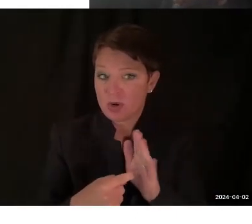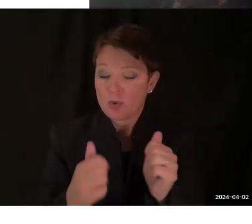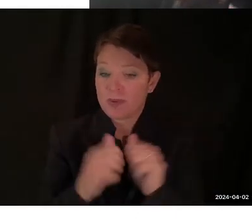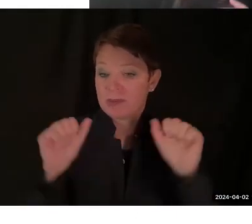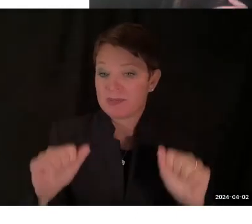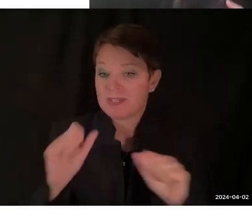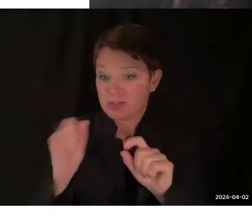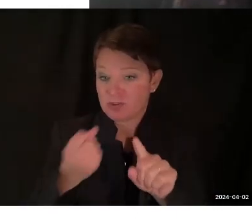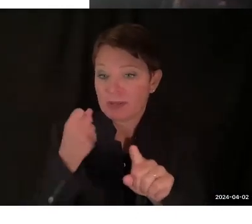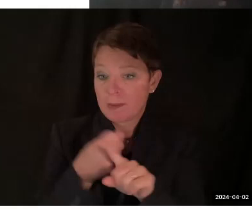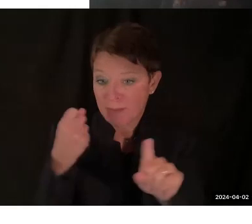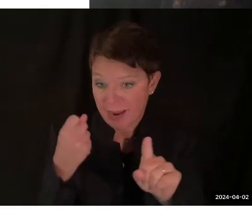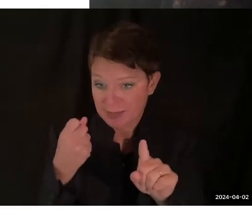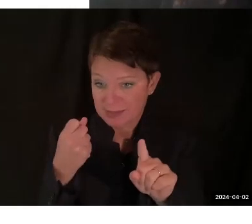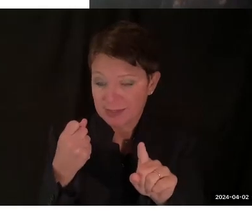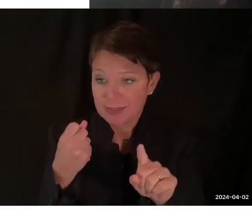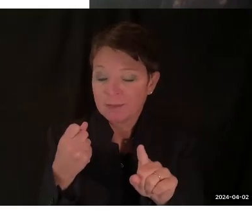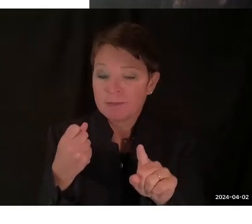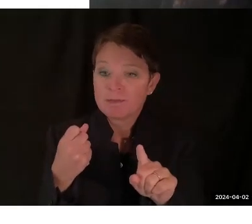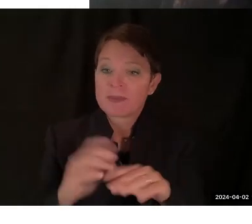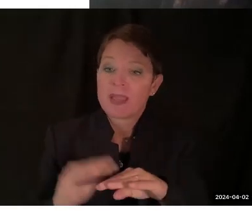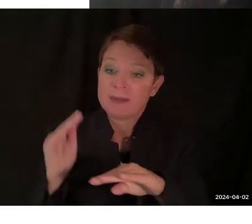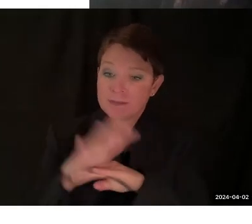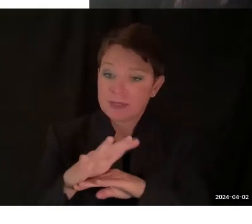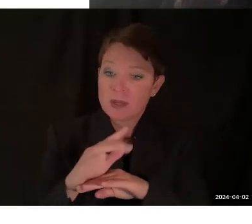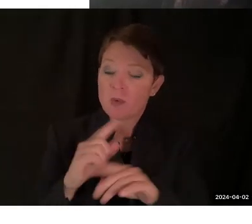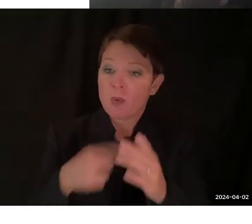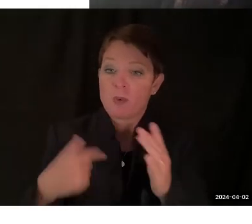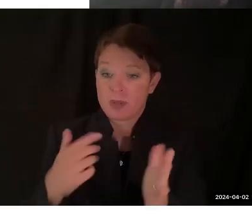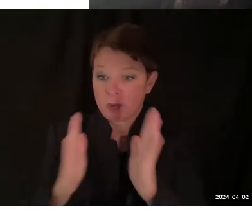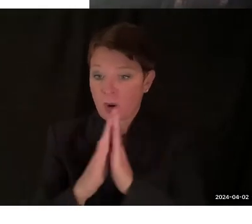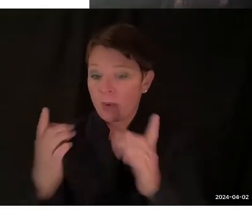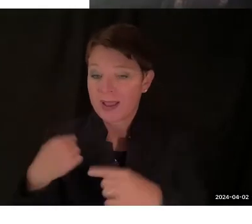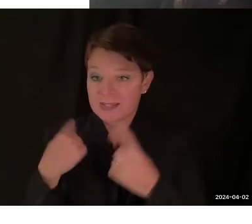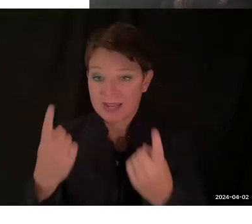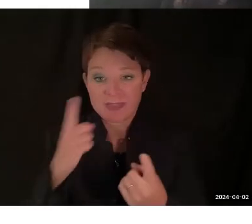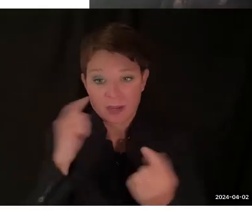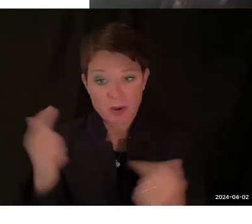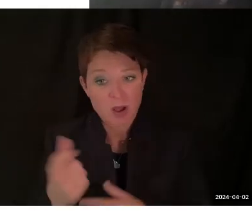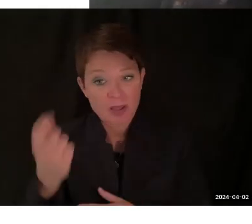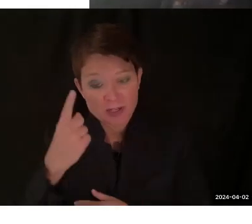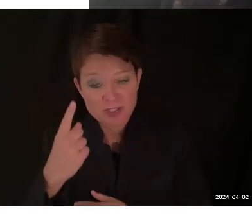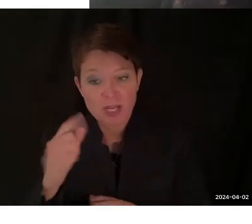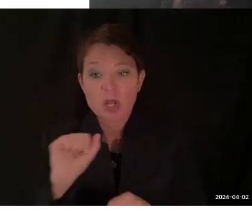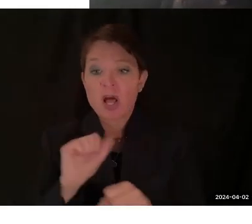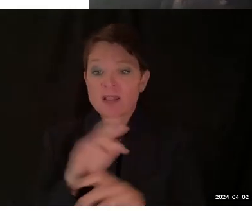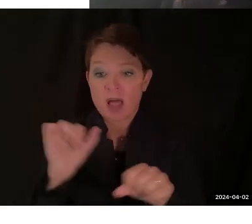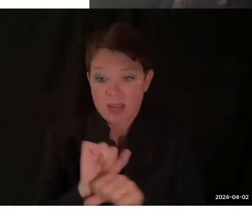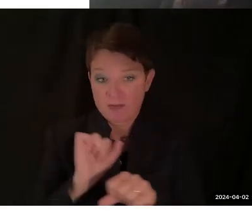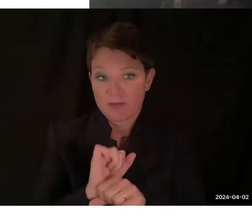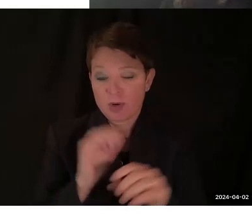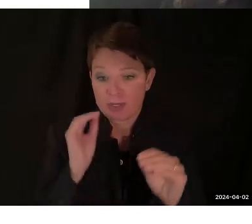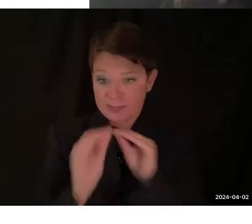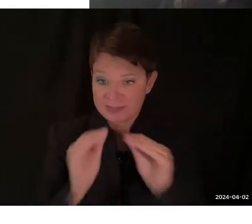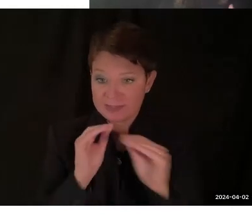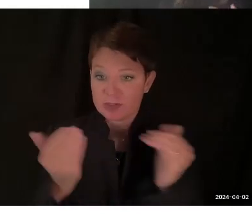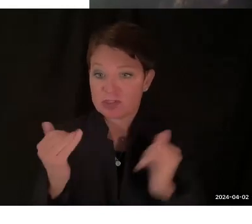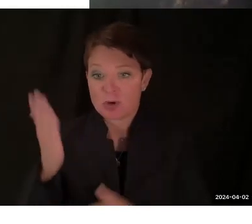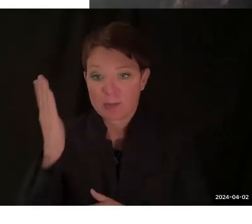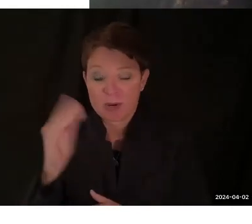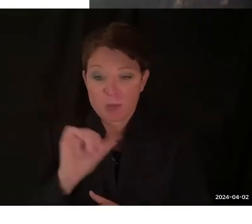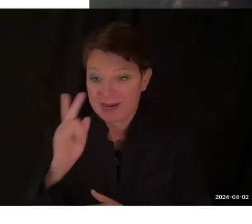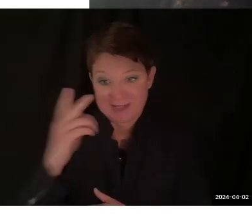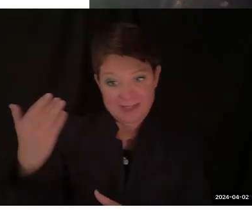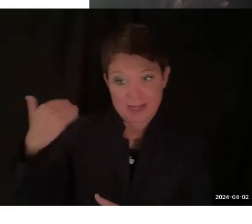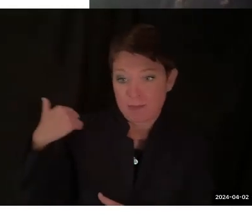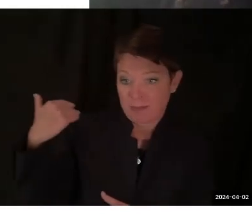potential impacts, all of those which we requested. I think that, you know, we all understand that there was a lot of work put into this current presentation that we didn't see